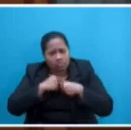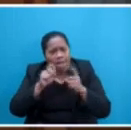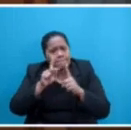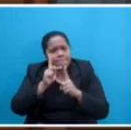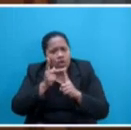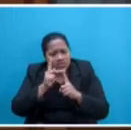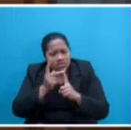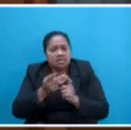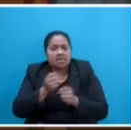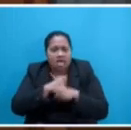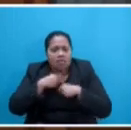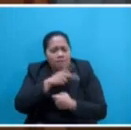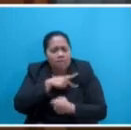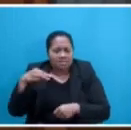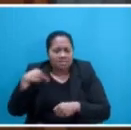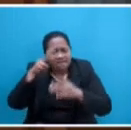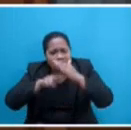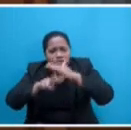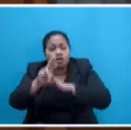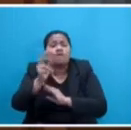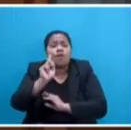Prime Minister's vision for the future.